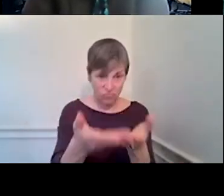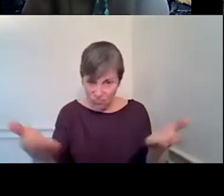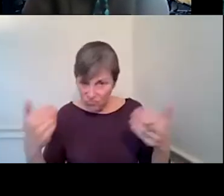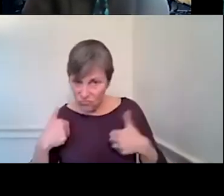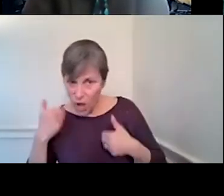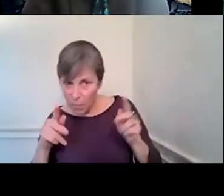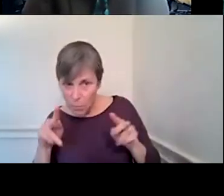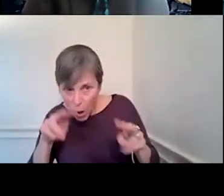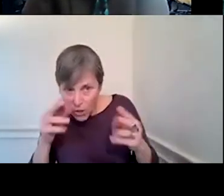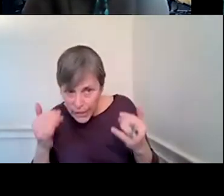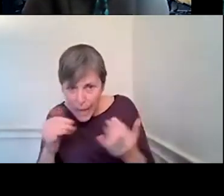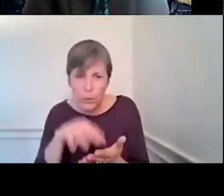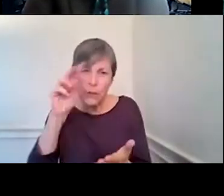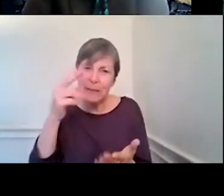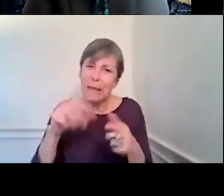call.